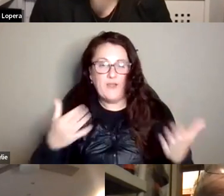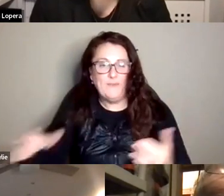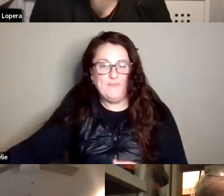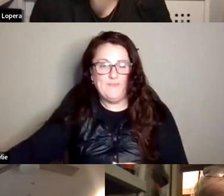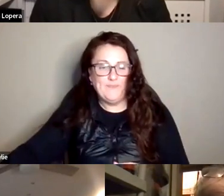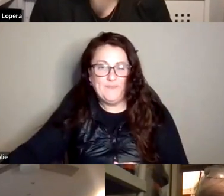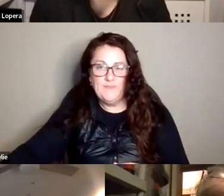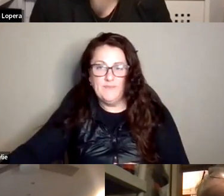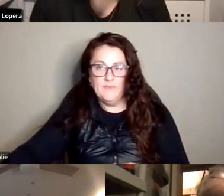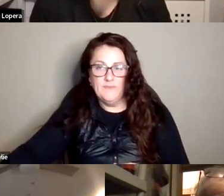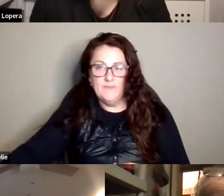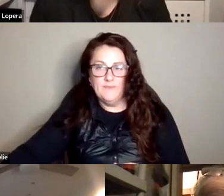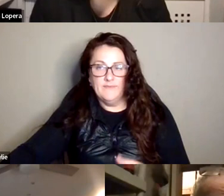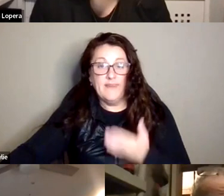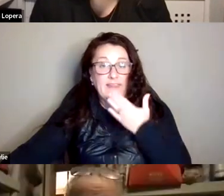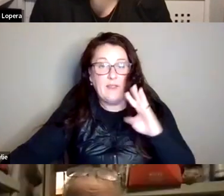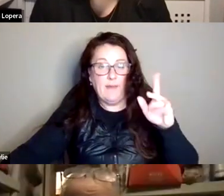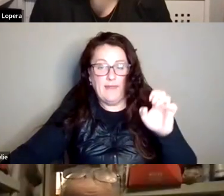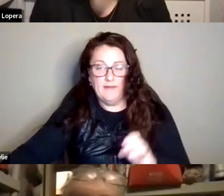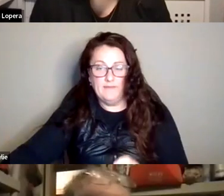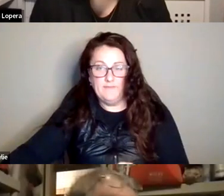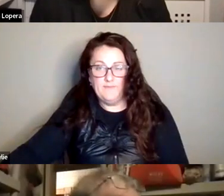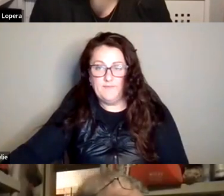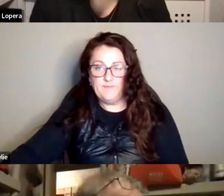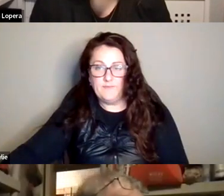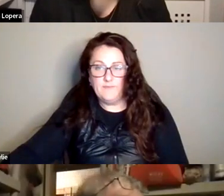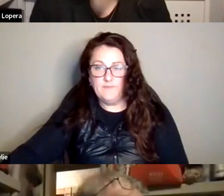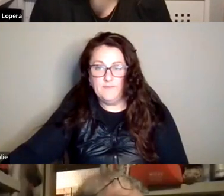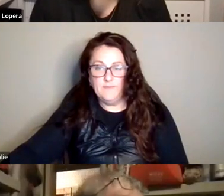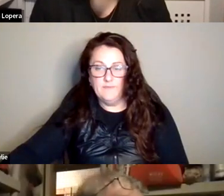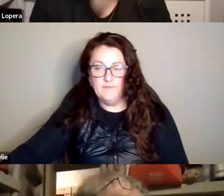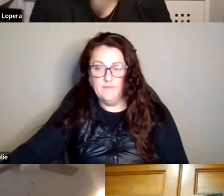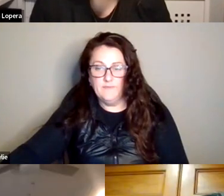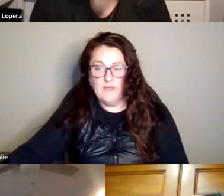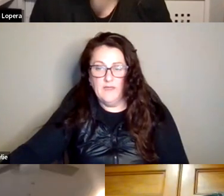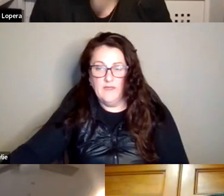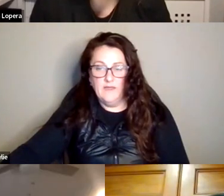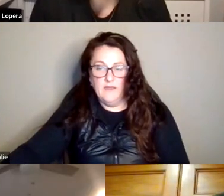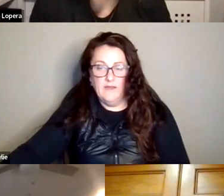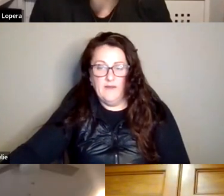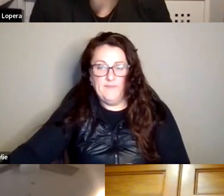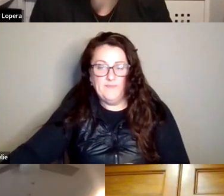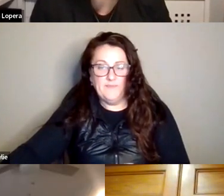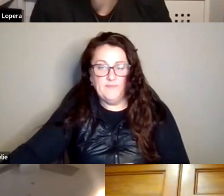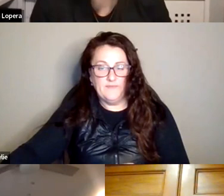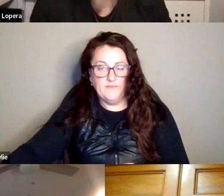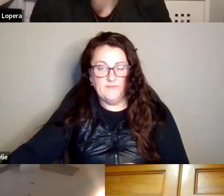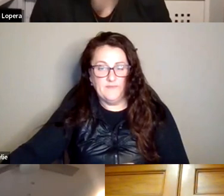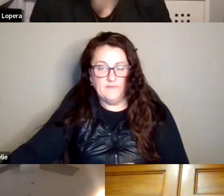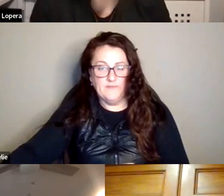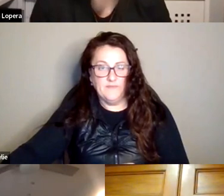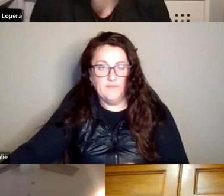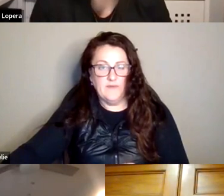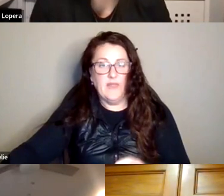much. Thank you, Mike. Before I call our next speaker, I just want to call the attention of our